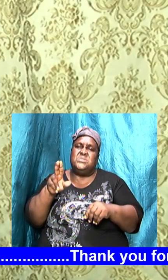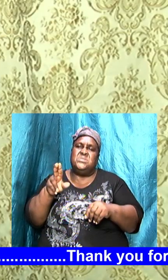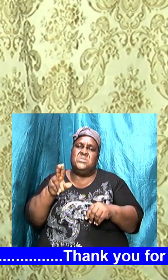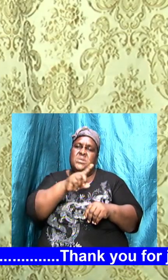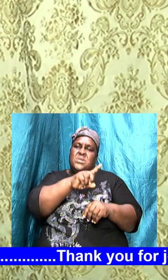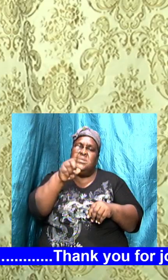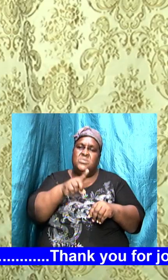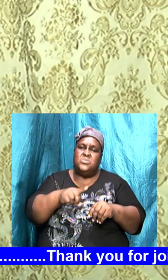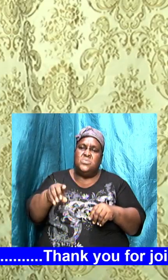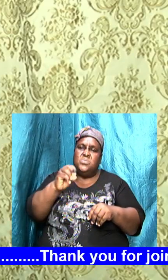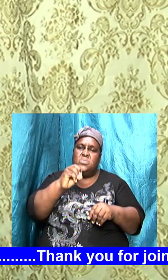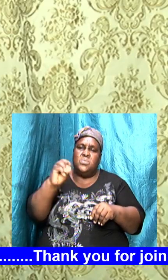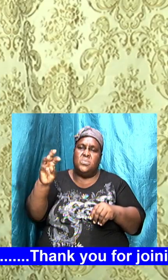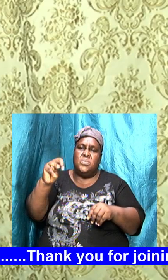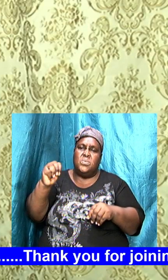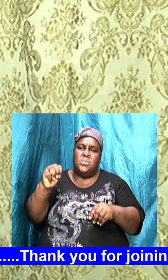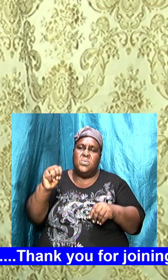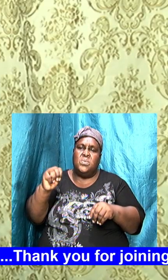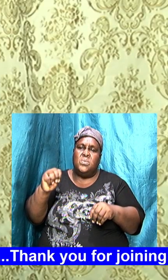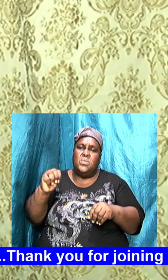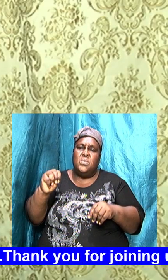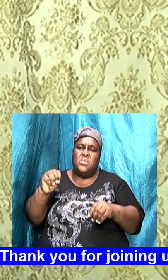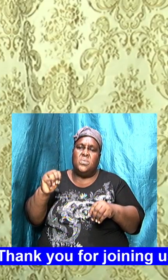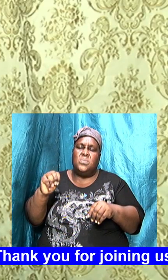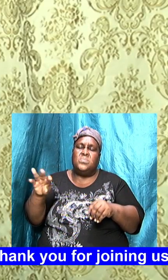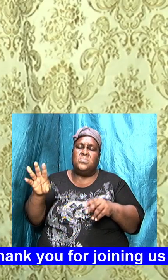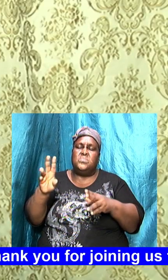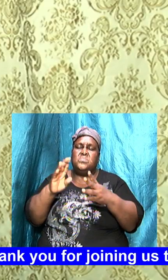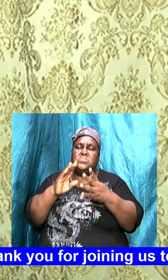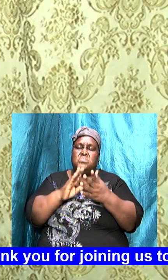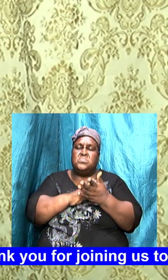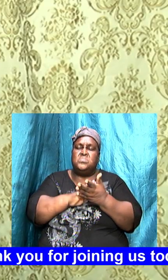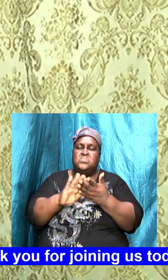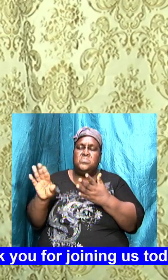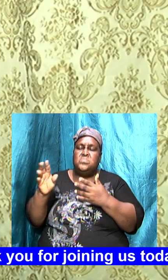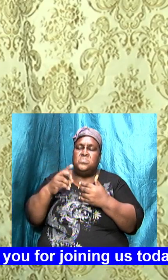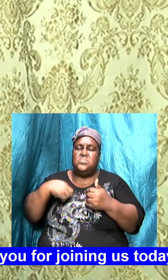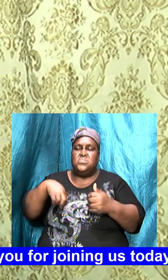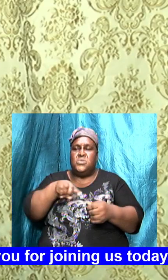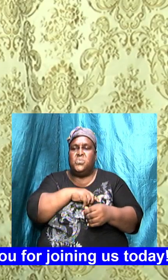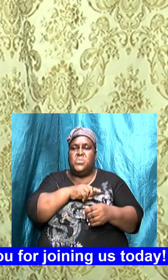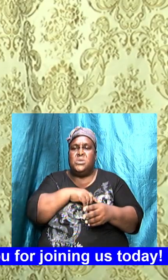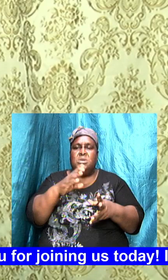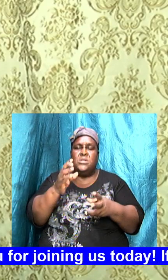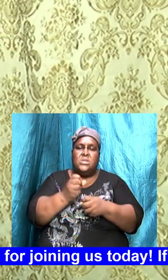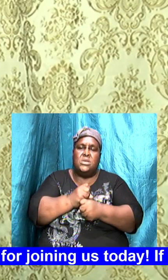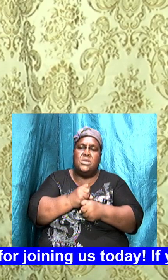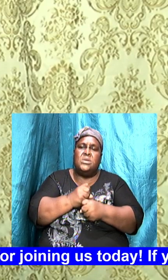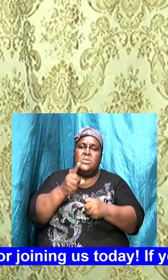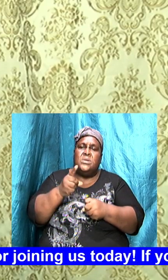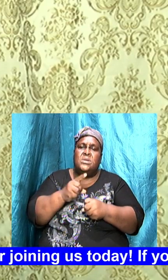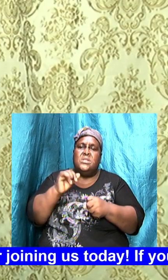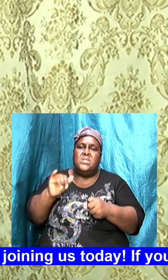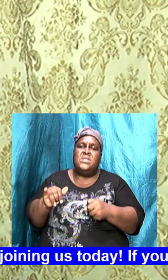Zoom link and platform that we have. We will get one that can